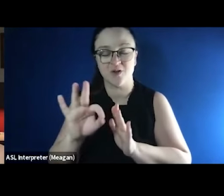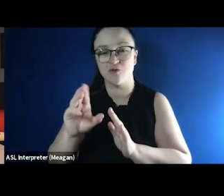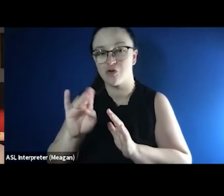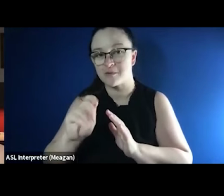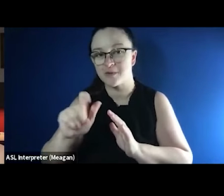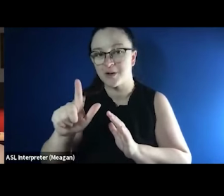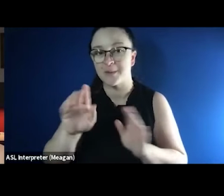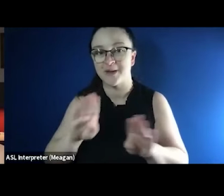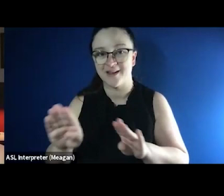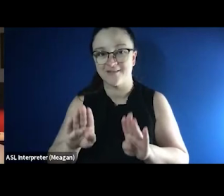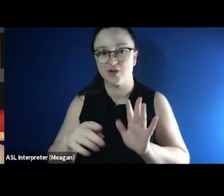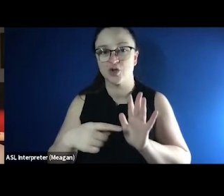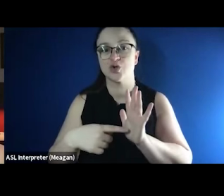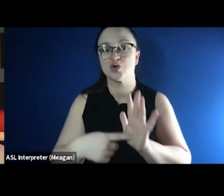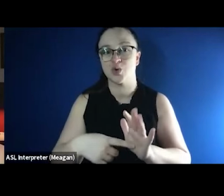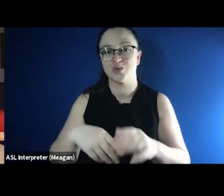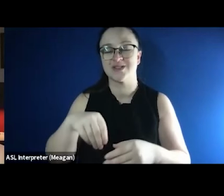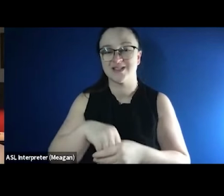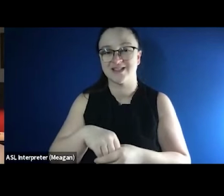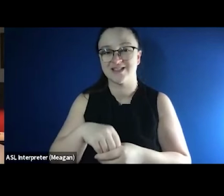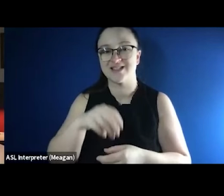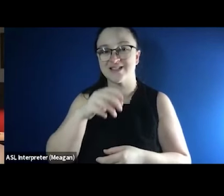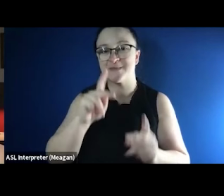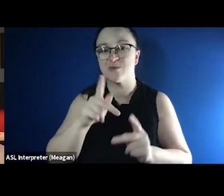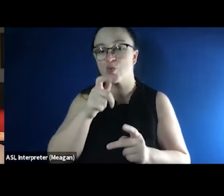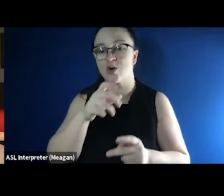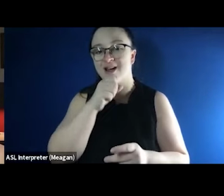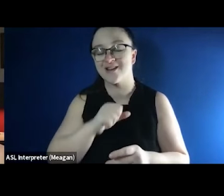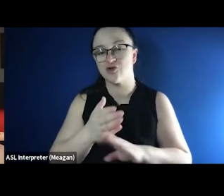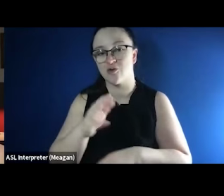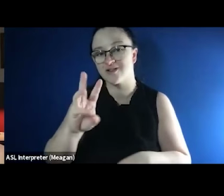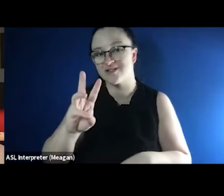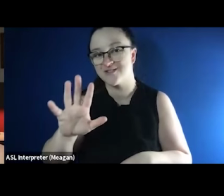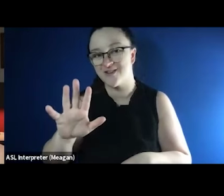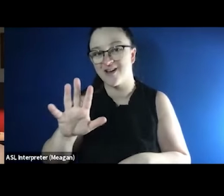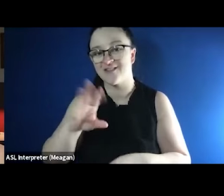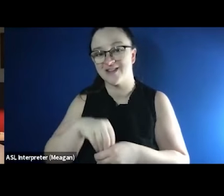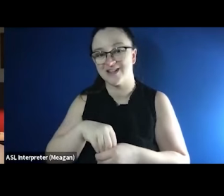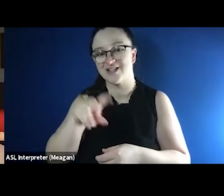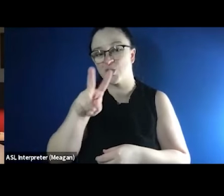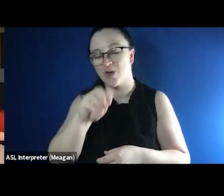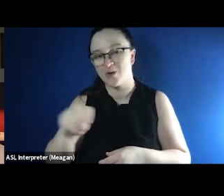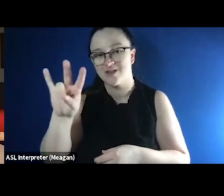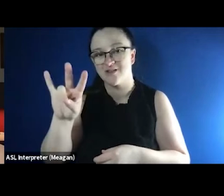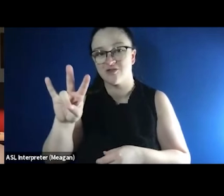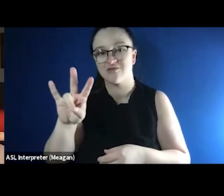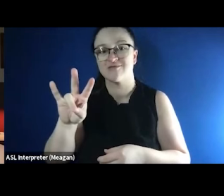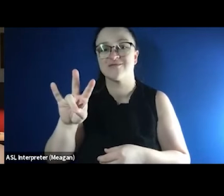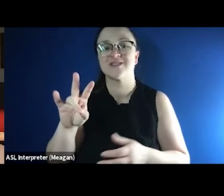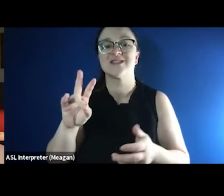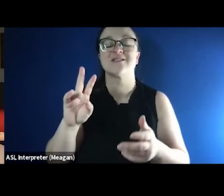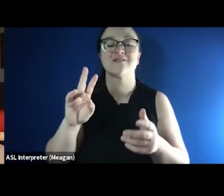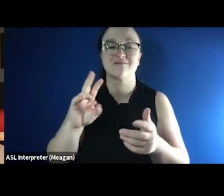aged 65 or older in the year 2007, likely linked to the market instability of the 2006